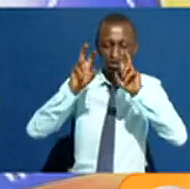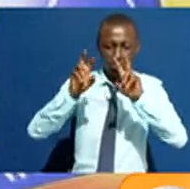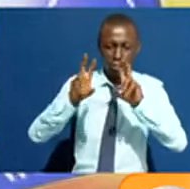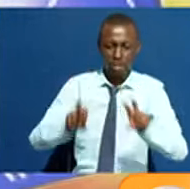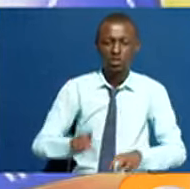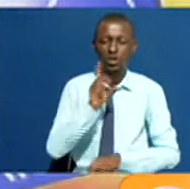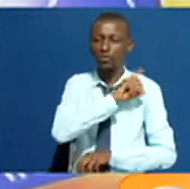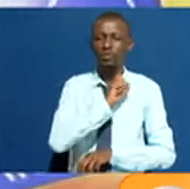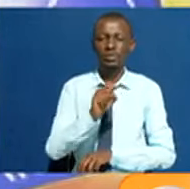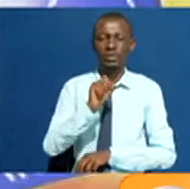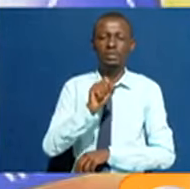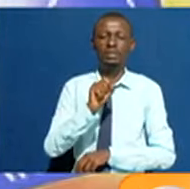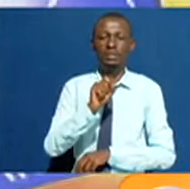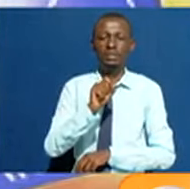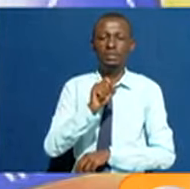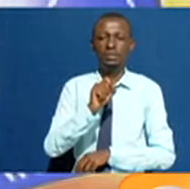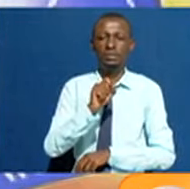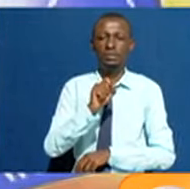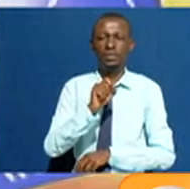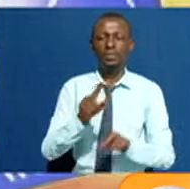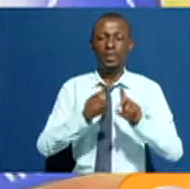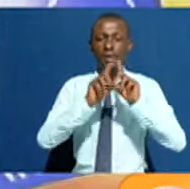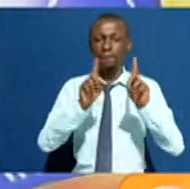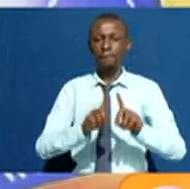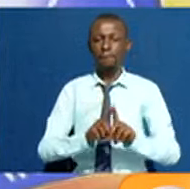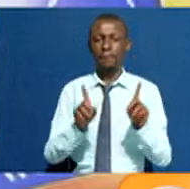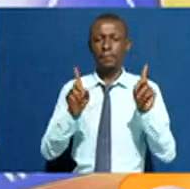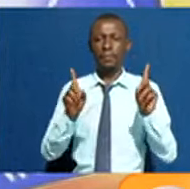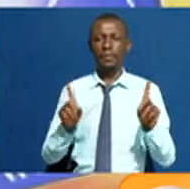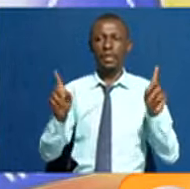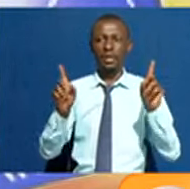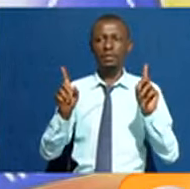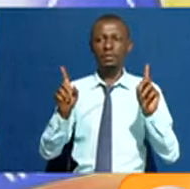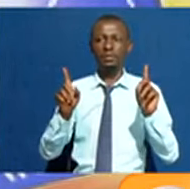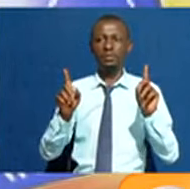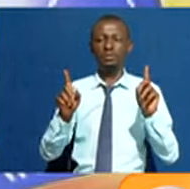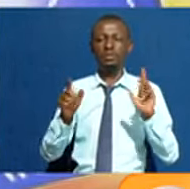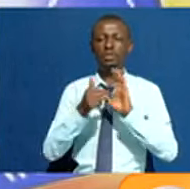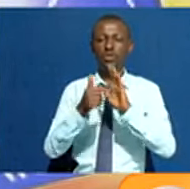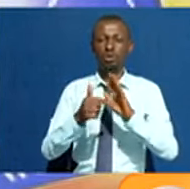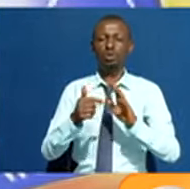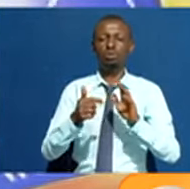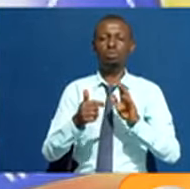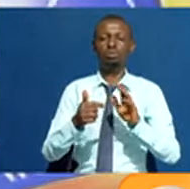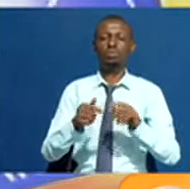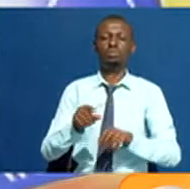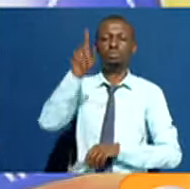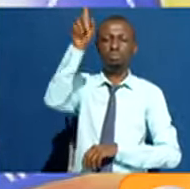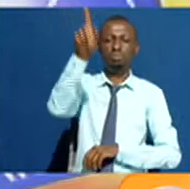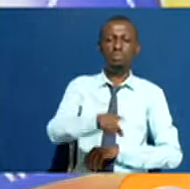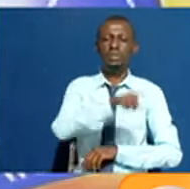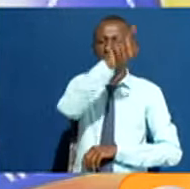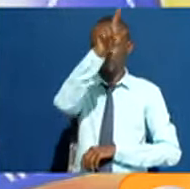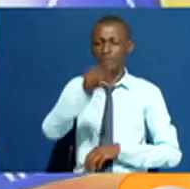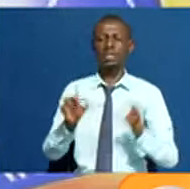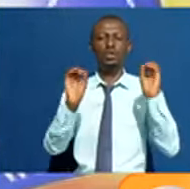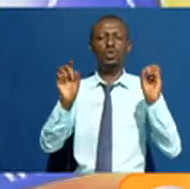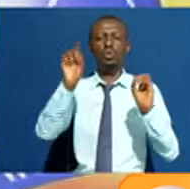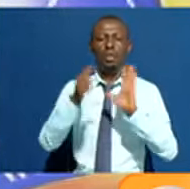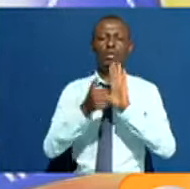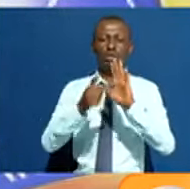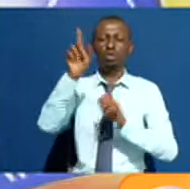case. But again, the presumption of innocence demands that they are innocent until proven guilty.